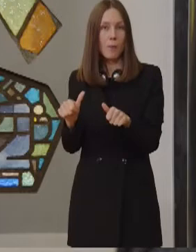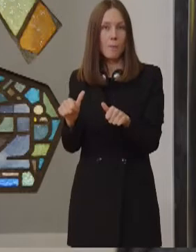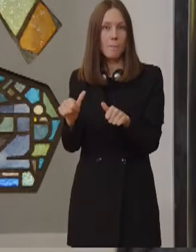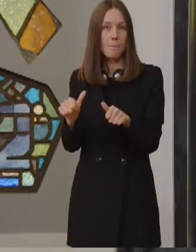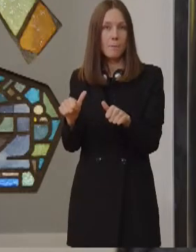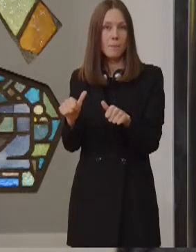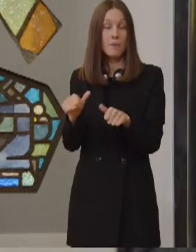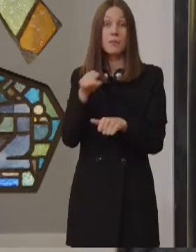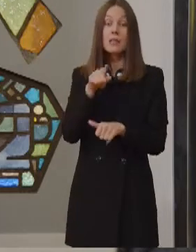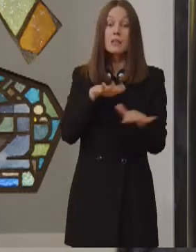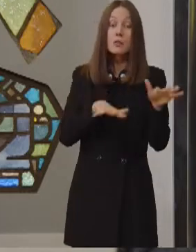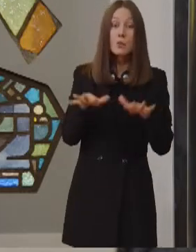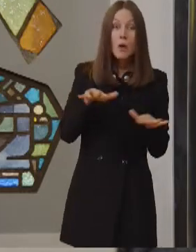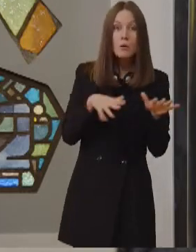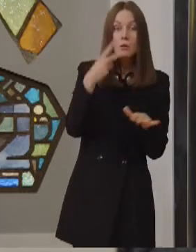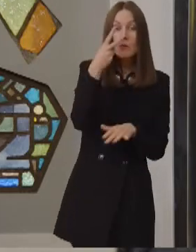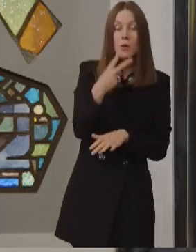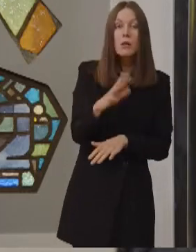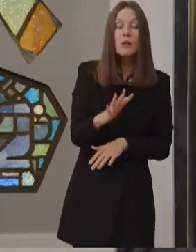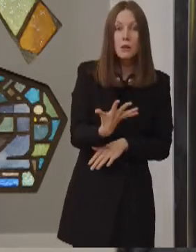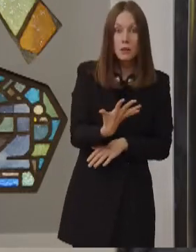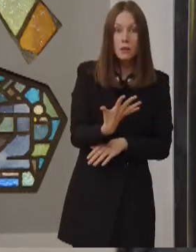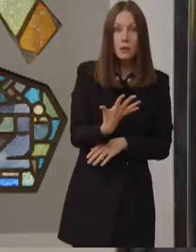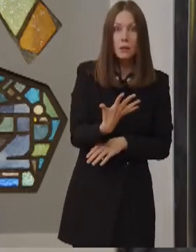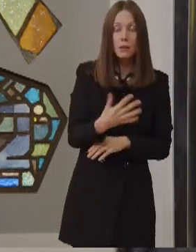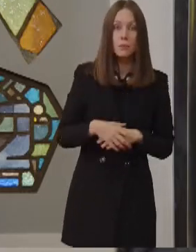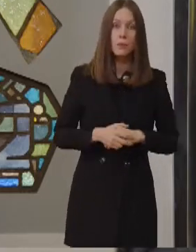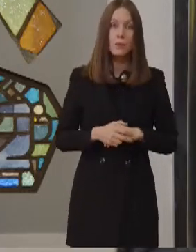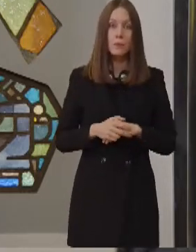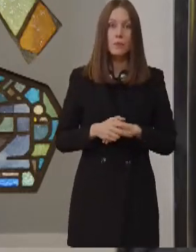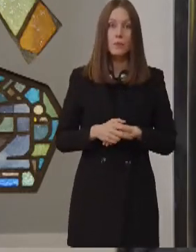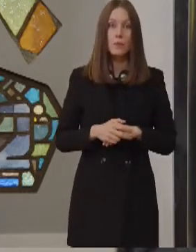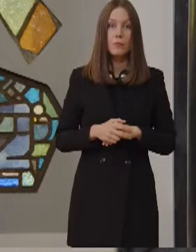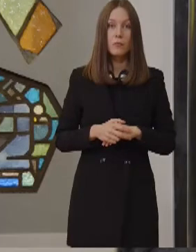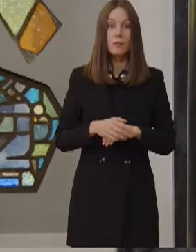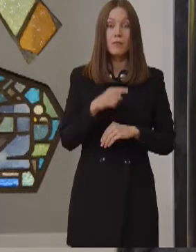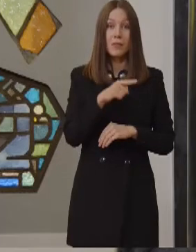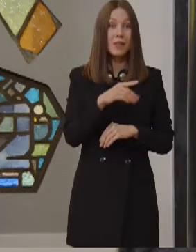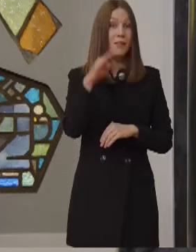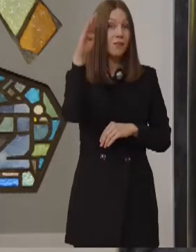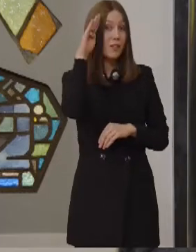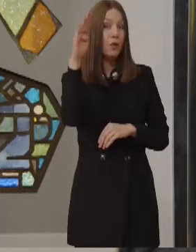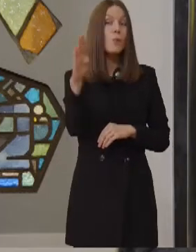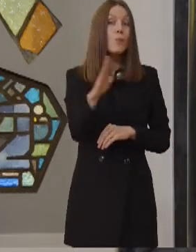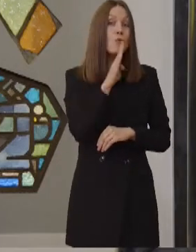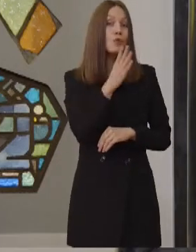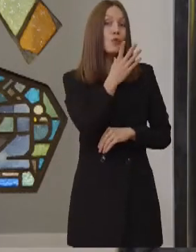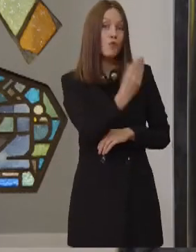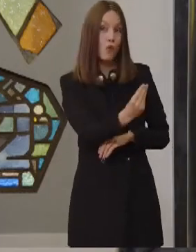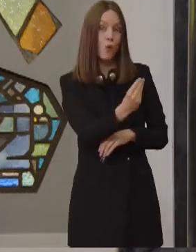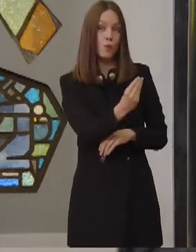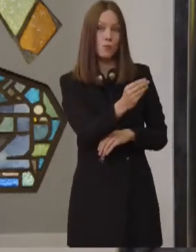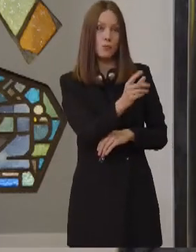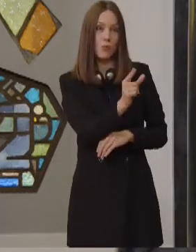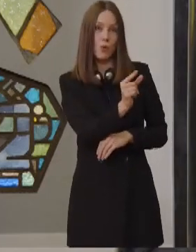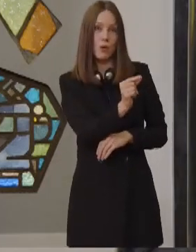families can exist in a different form than in marriage. Now I can see that this is